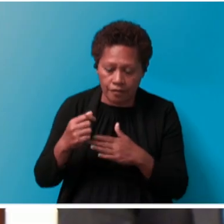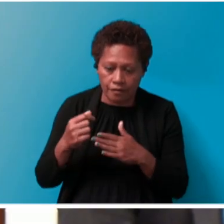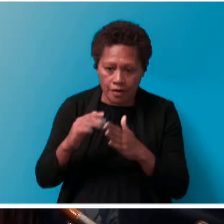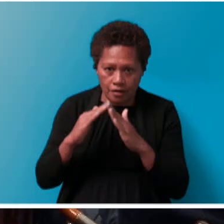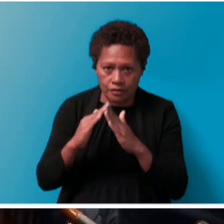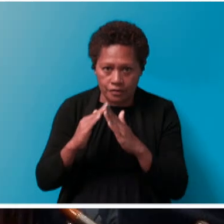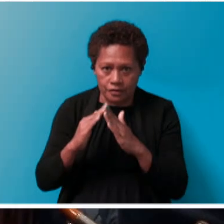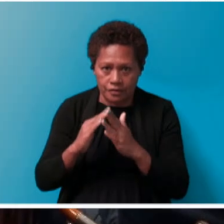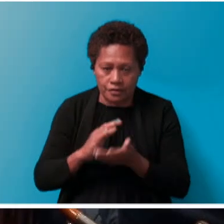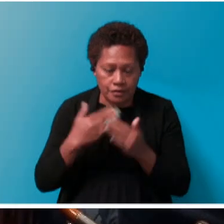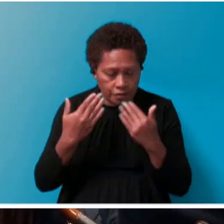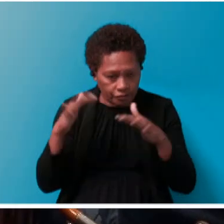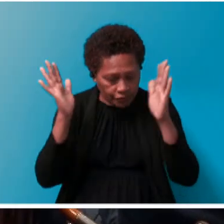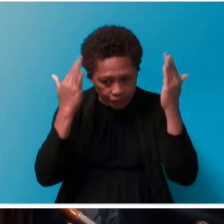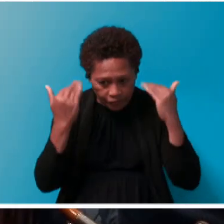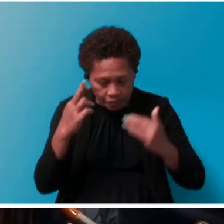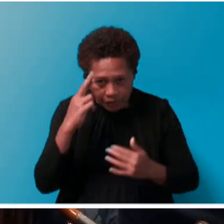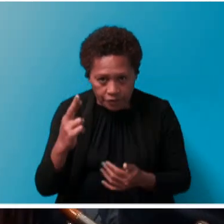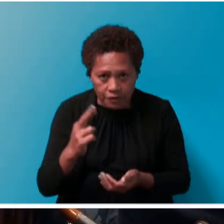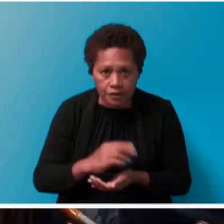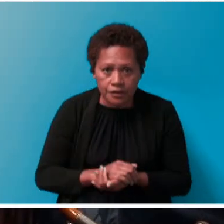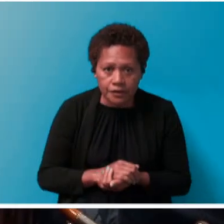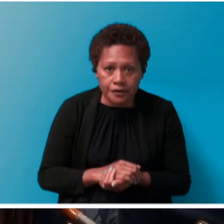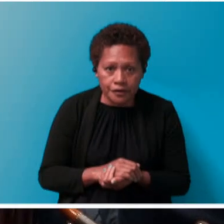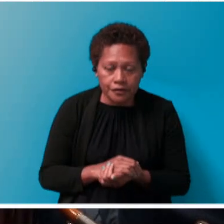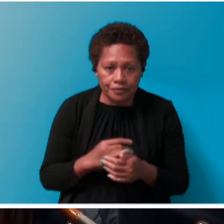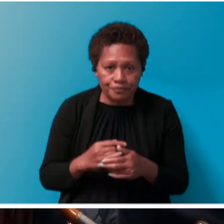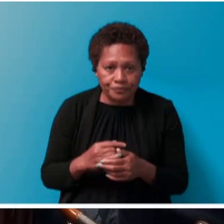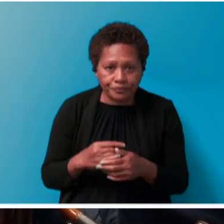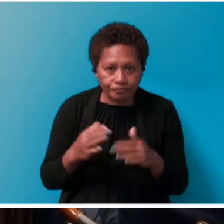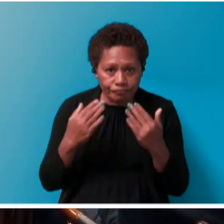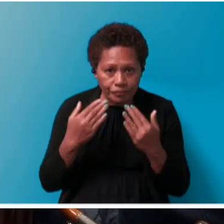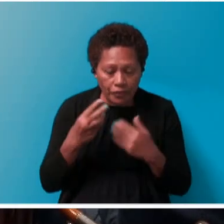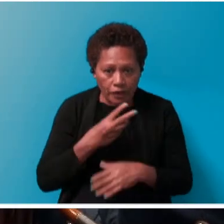I thank the Honourable Minister Nalumisa for his answer.